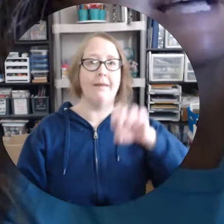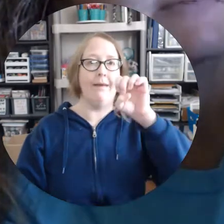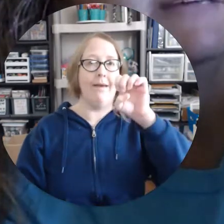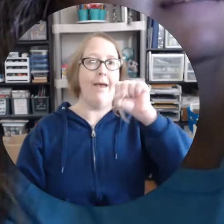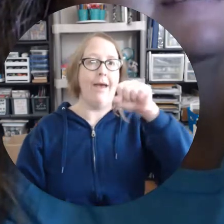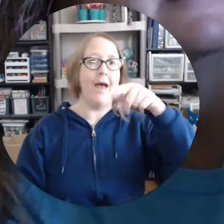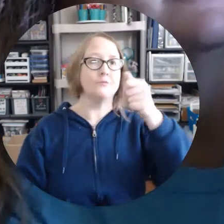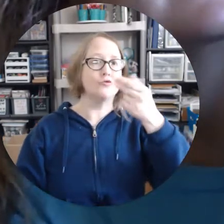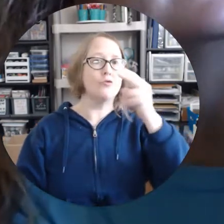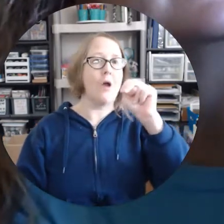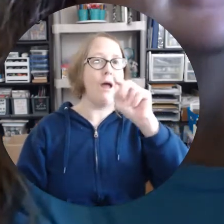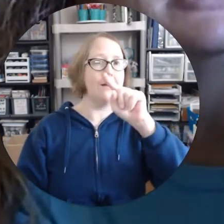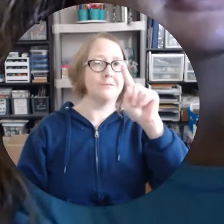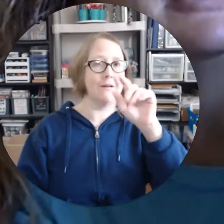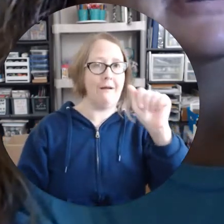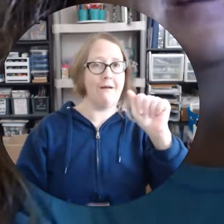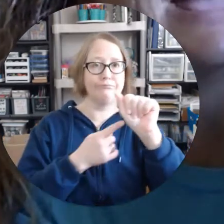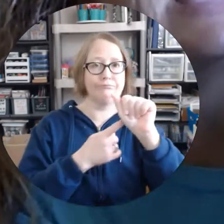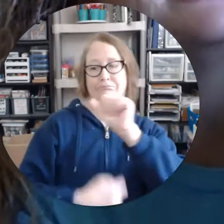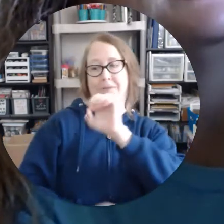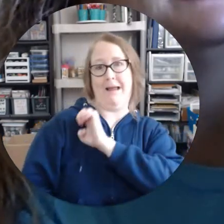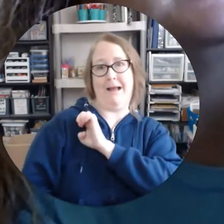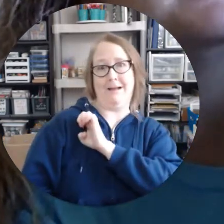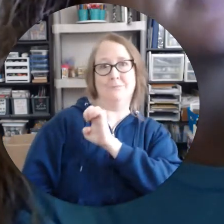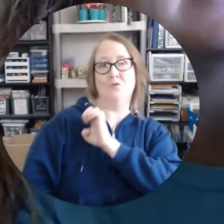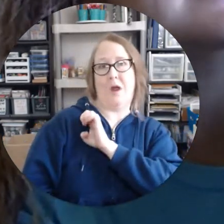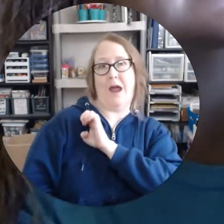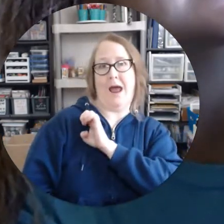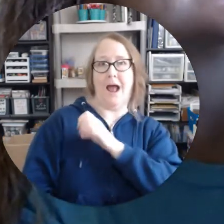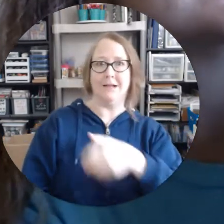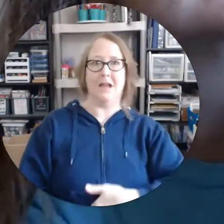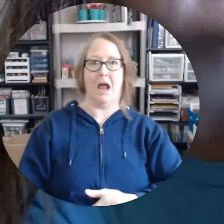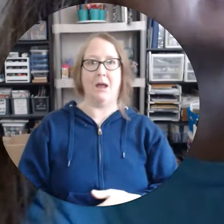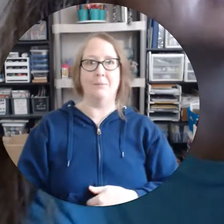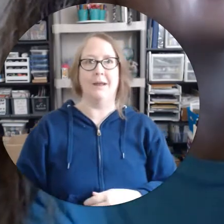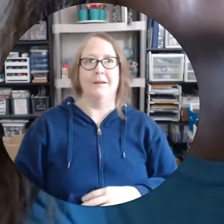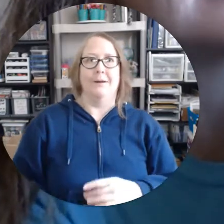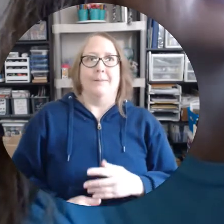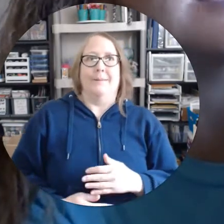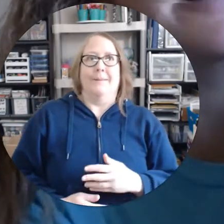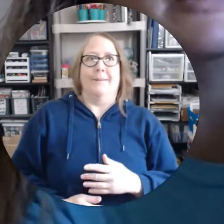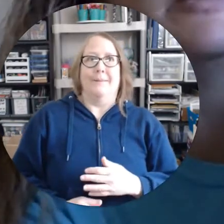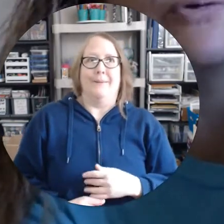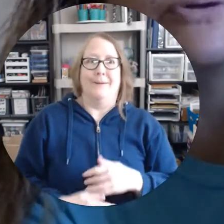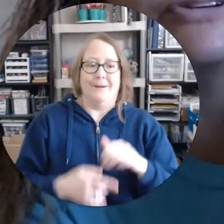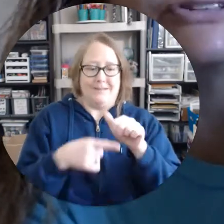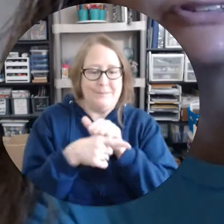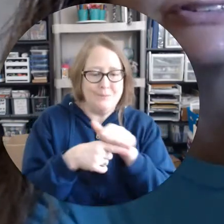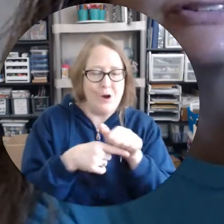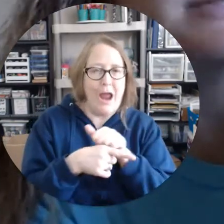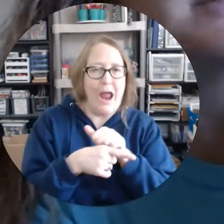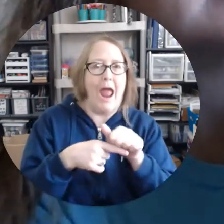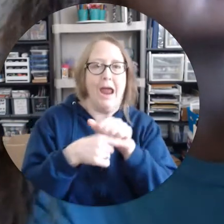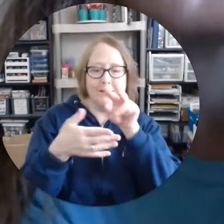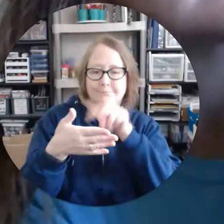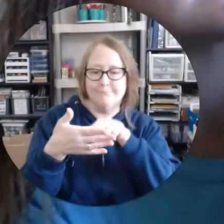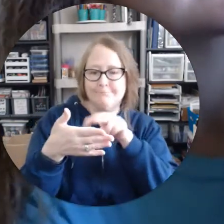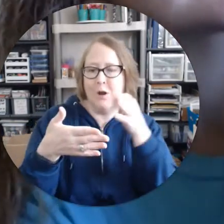Esperanza's tummy fluttered as she practiced her lines on the porch.